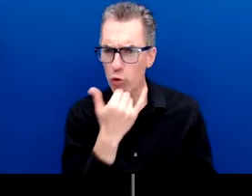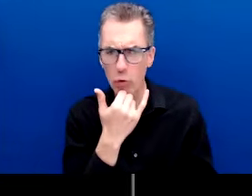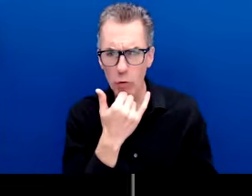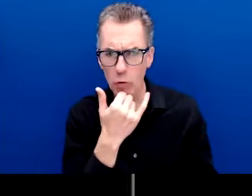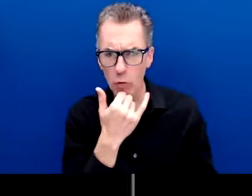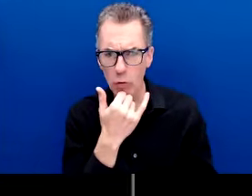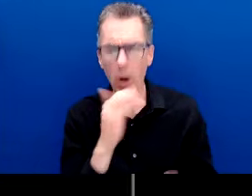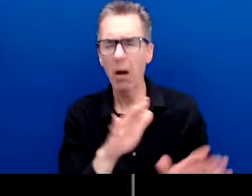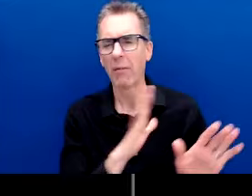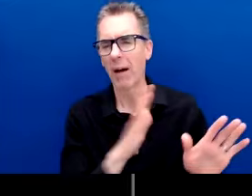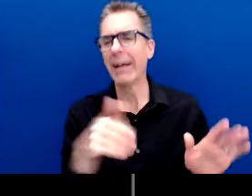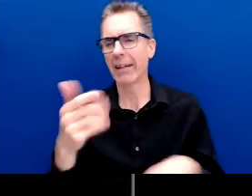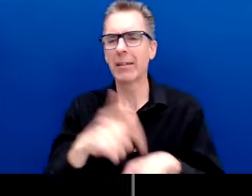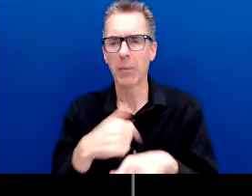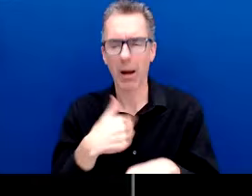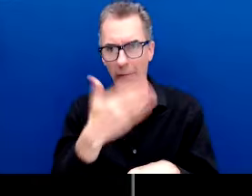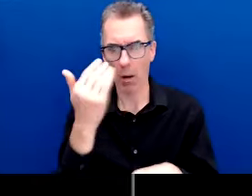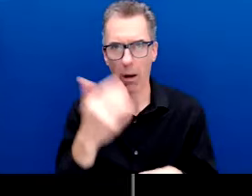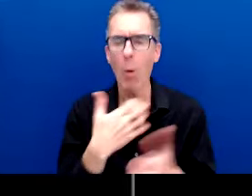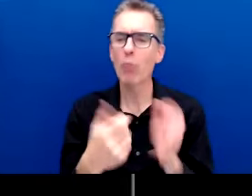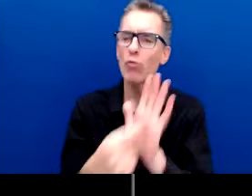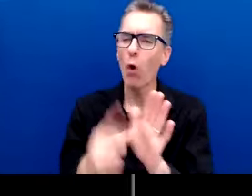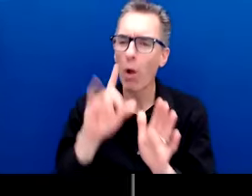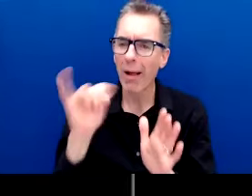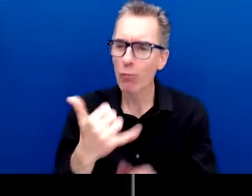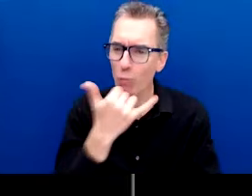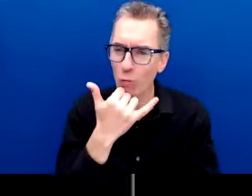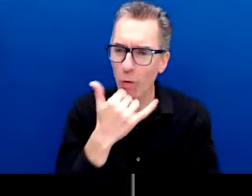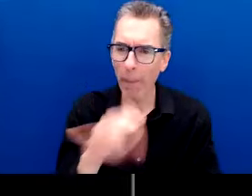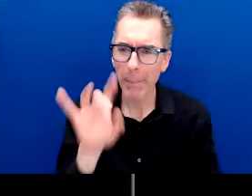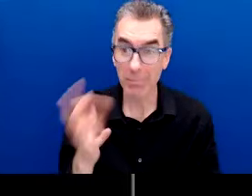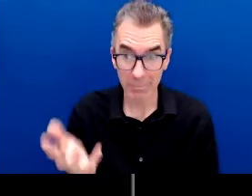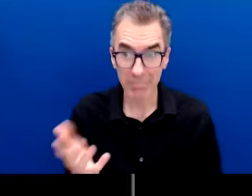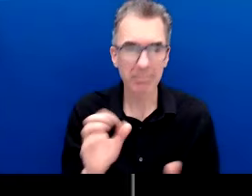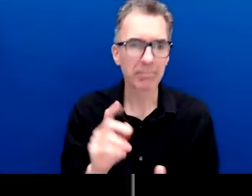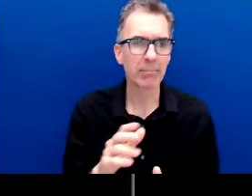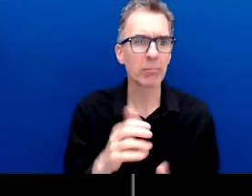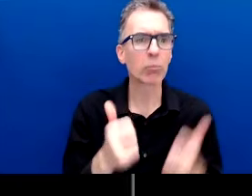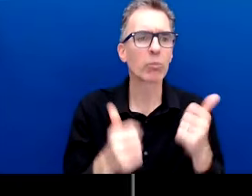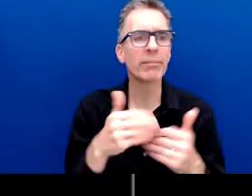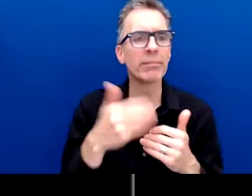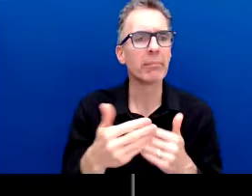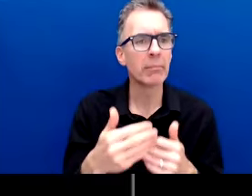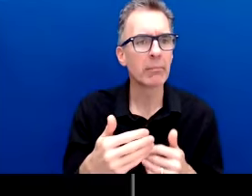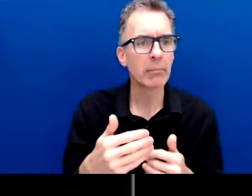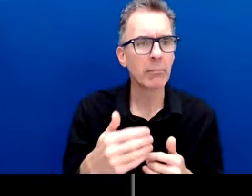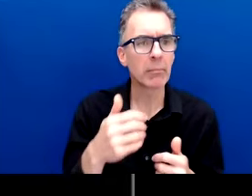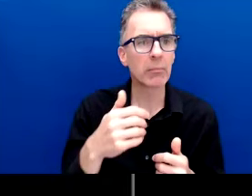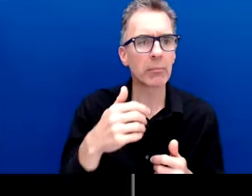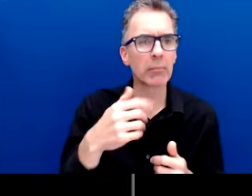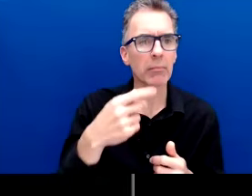I'll get one wrong next time. I forgot. That would be good for you to see something wrong. Okay, which of the following is a paired bone of the